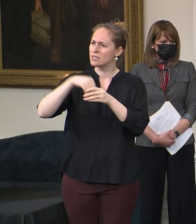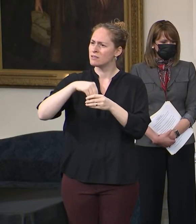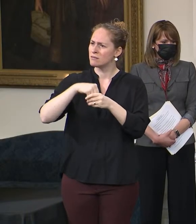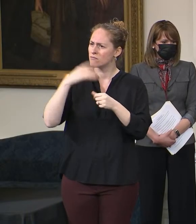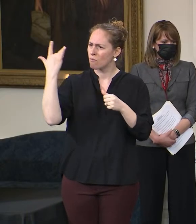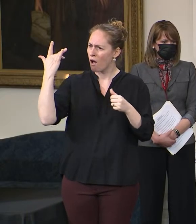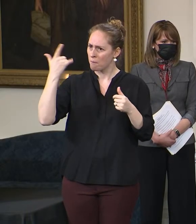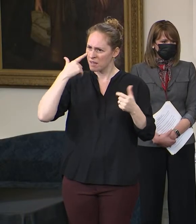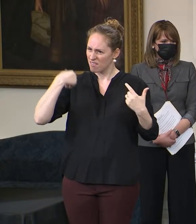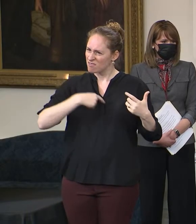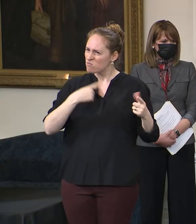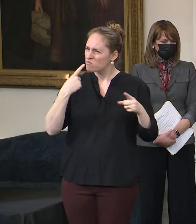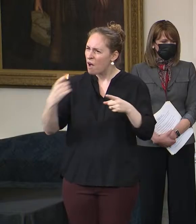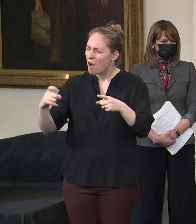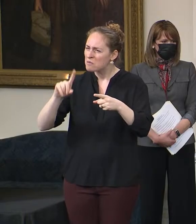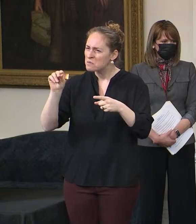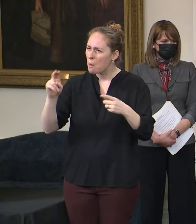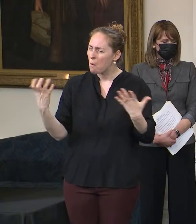see fit.